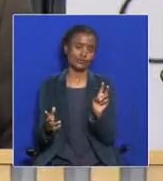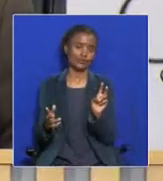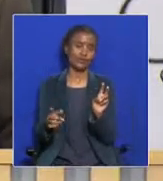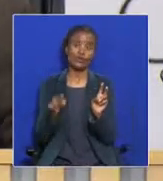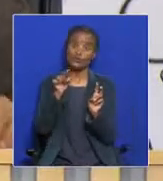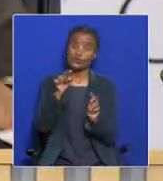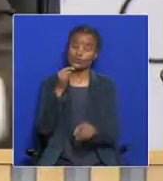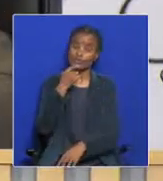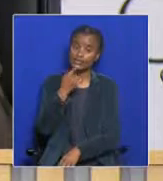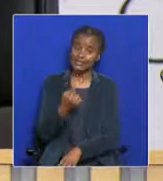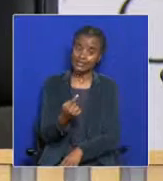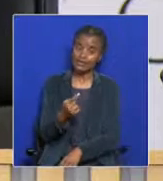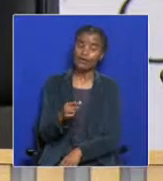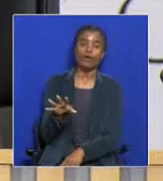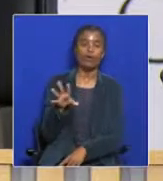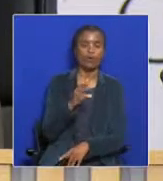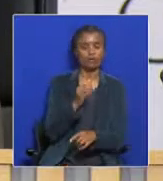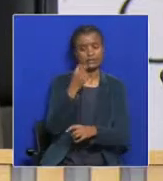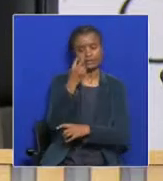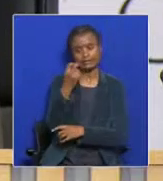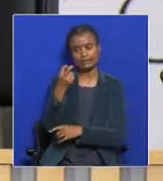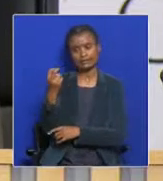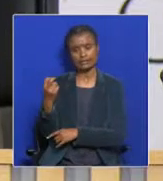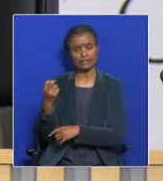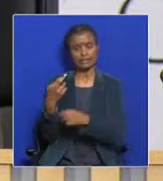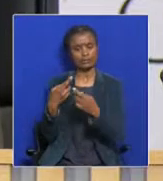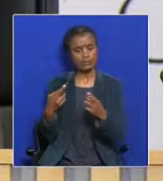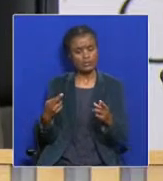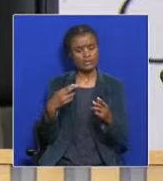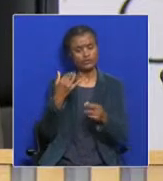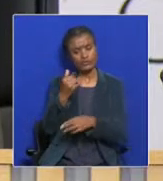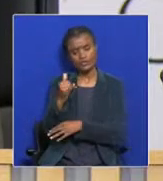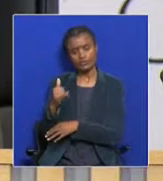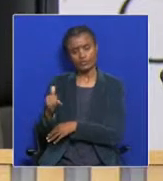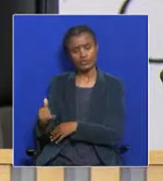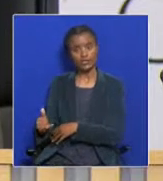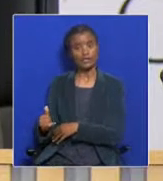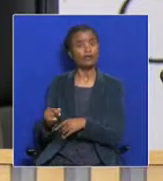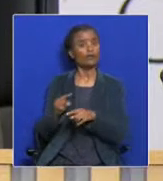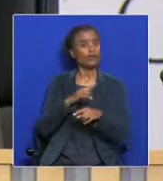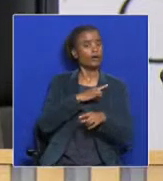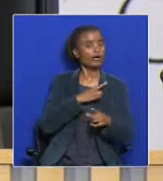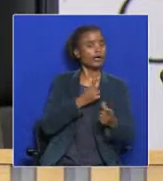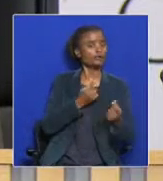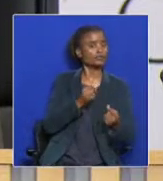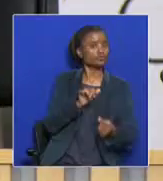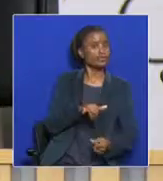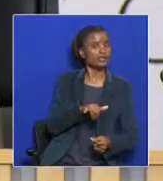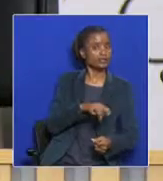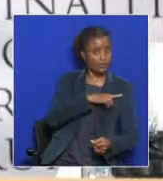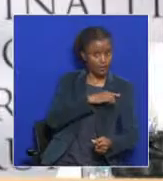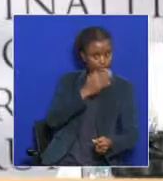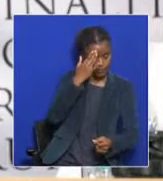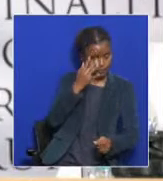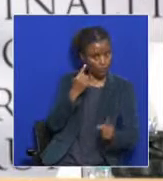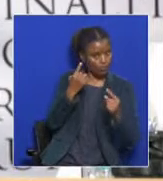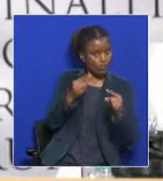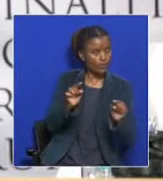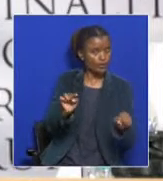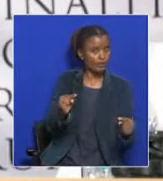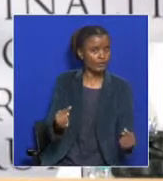all avenues, why did you even try to exhaust avenues when you know you can't go there? When you know there are no